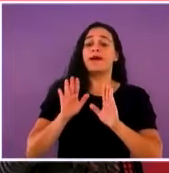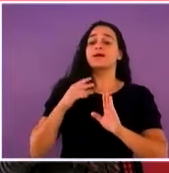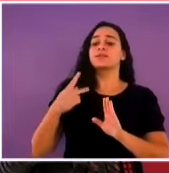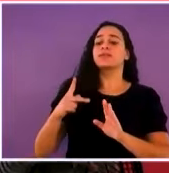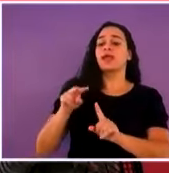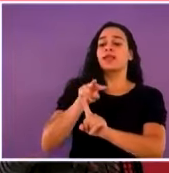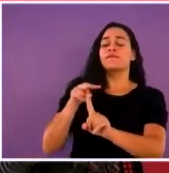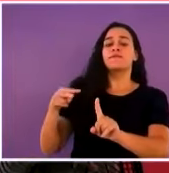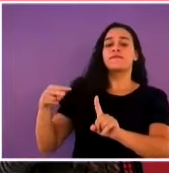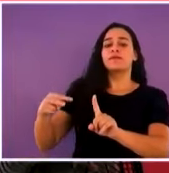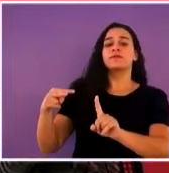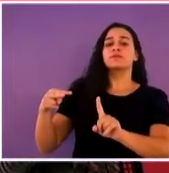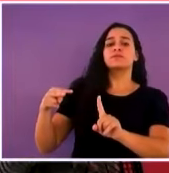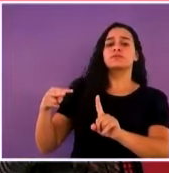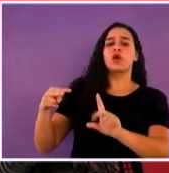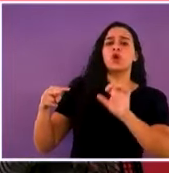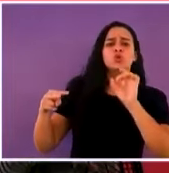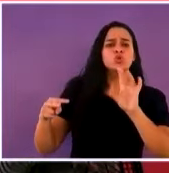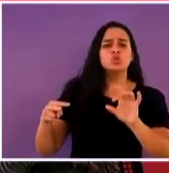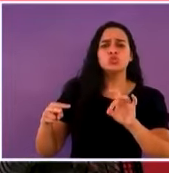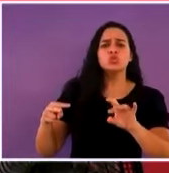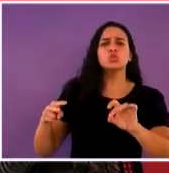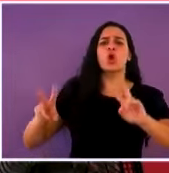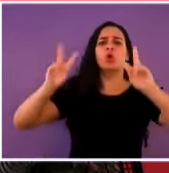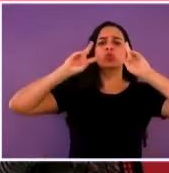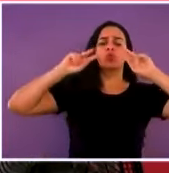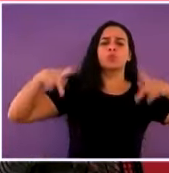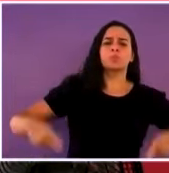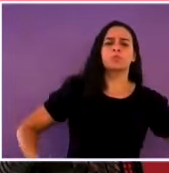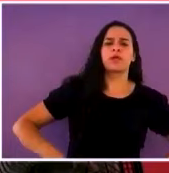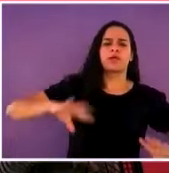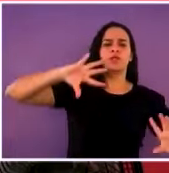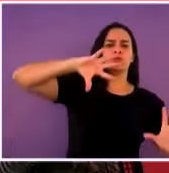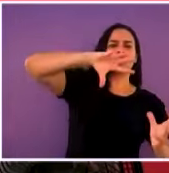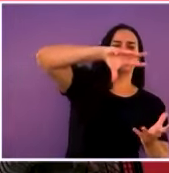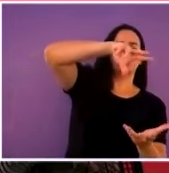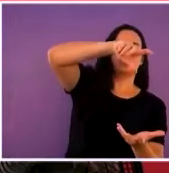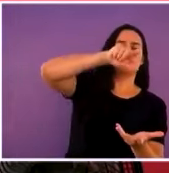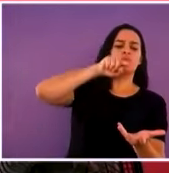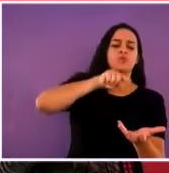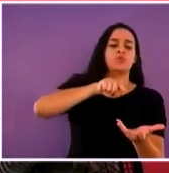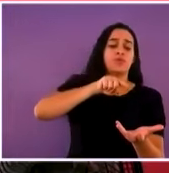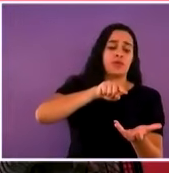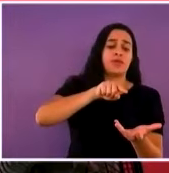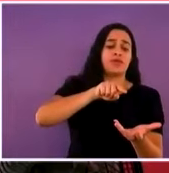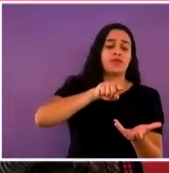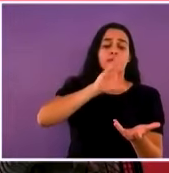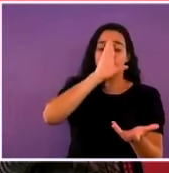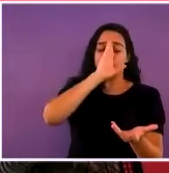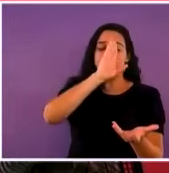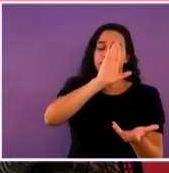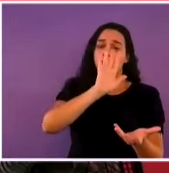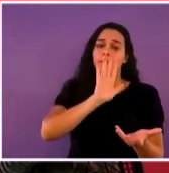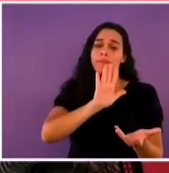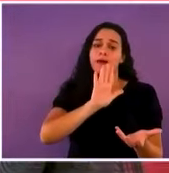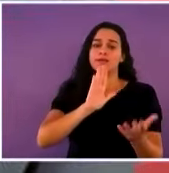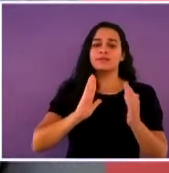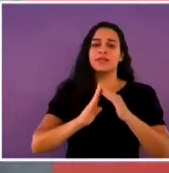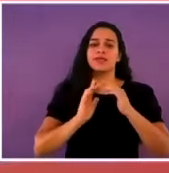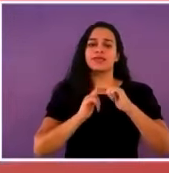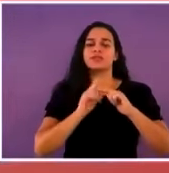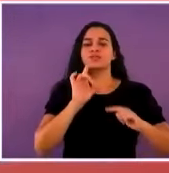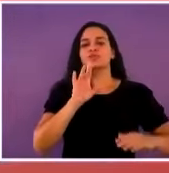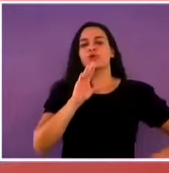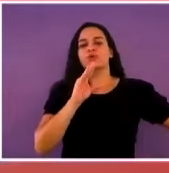visão toda abrangente de toda a humanidade girando ao redor do centro que é a igreja. Okay, next, challenges